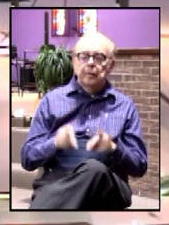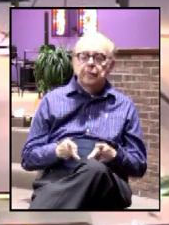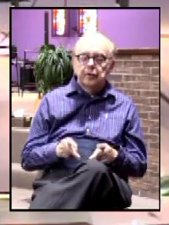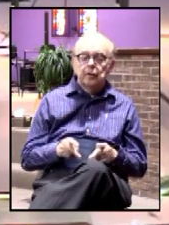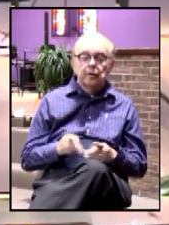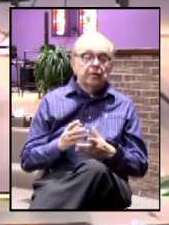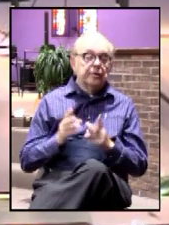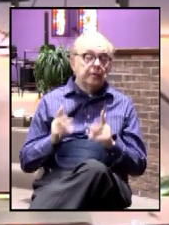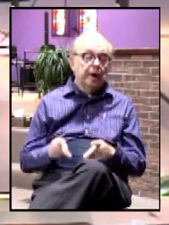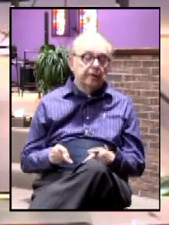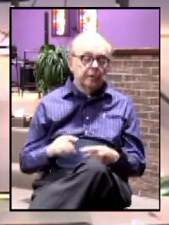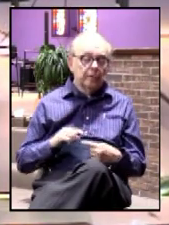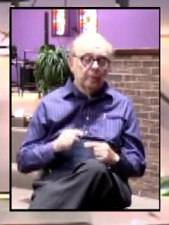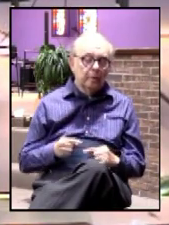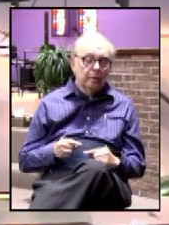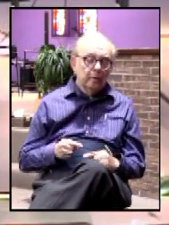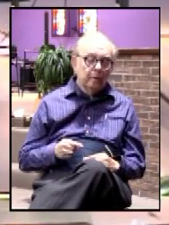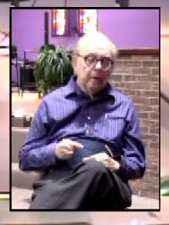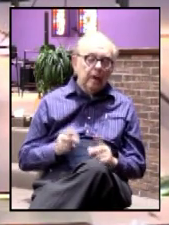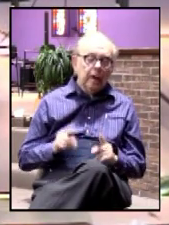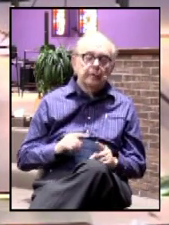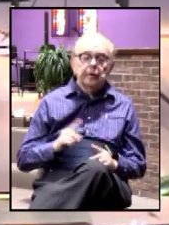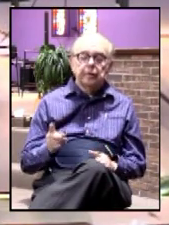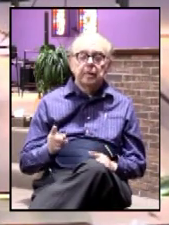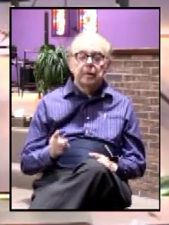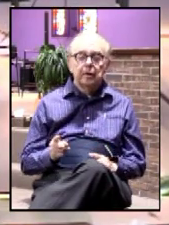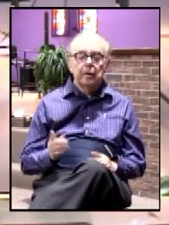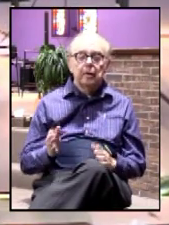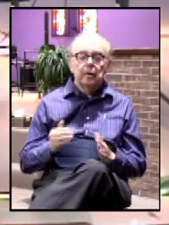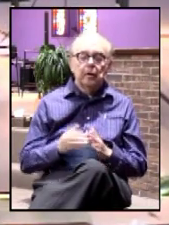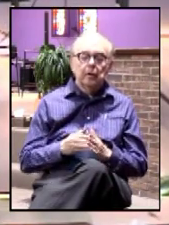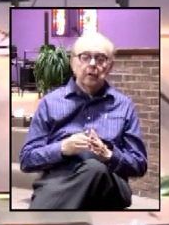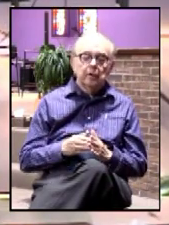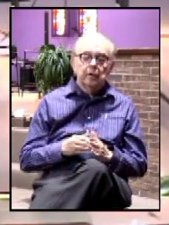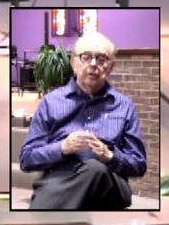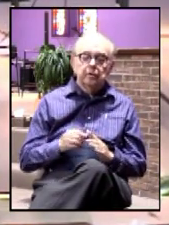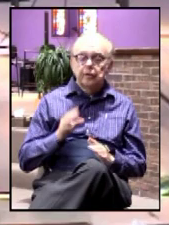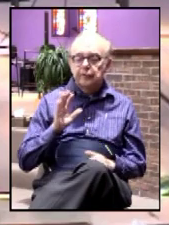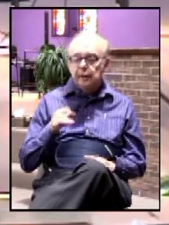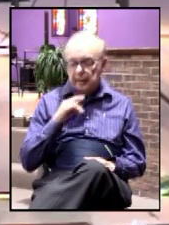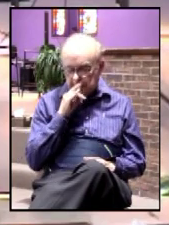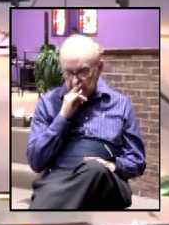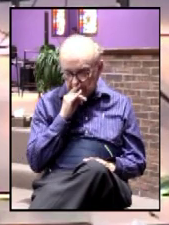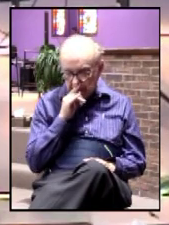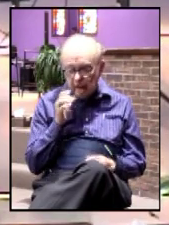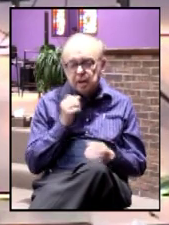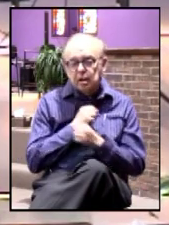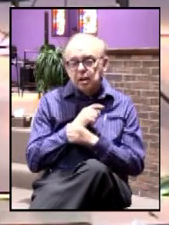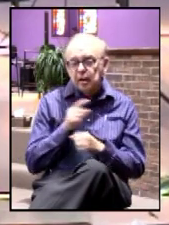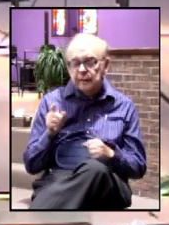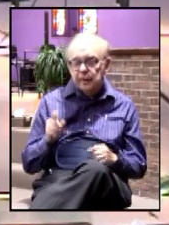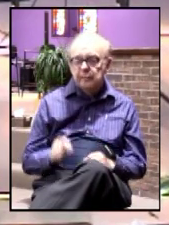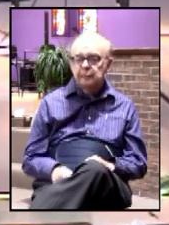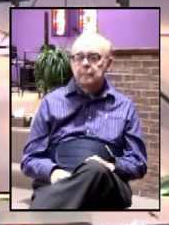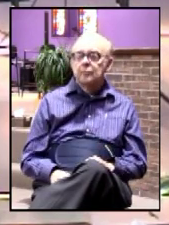hurting. And that person went back to those 5 kids and loved them.